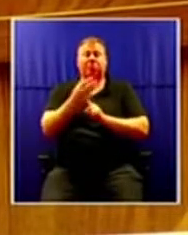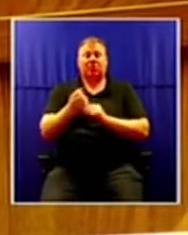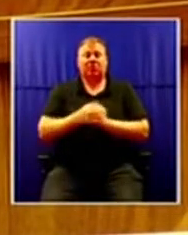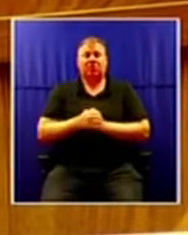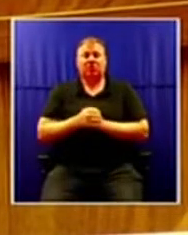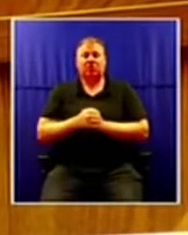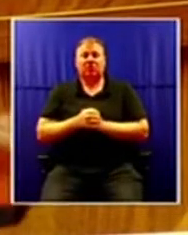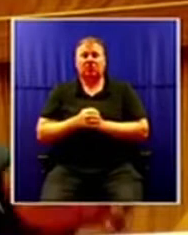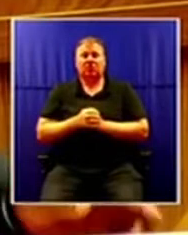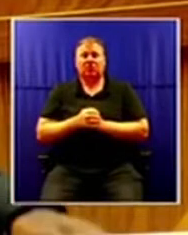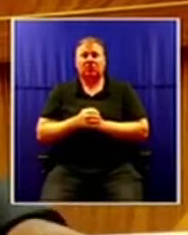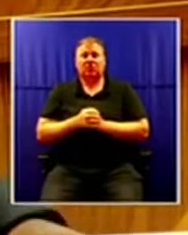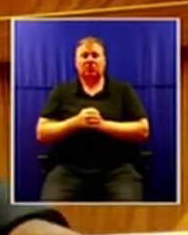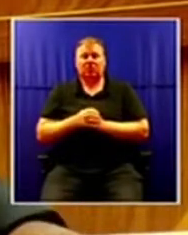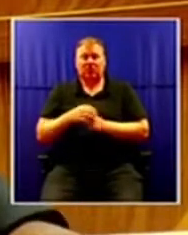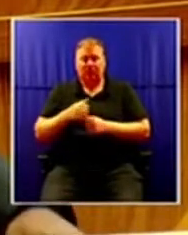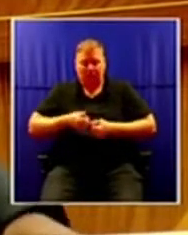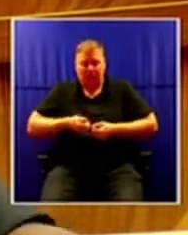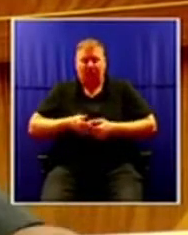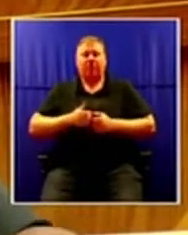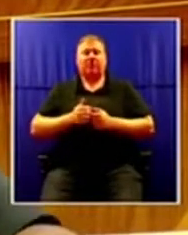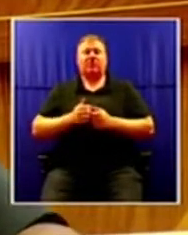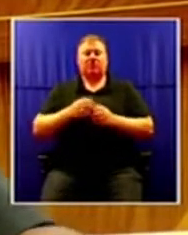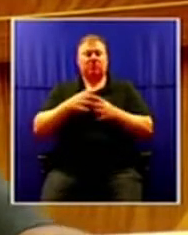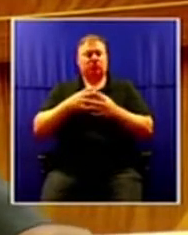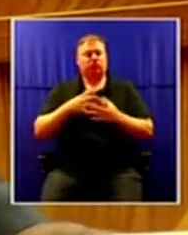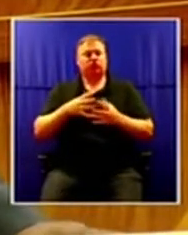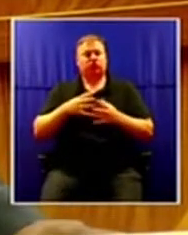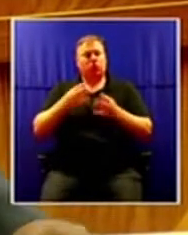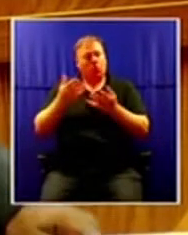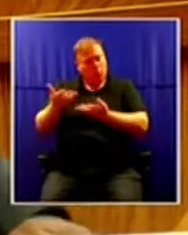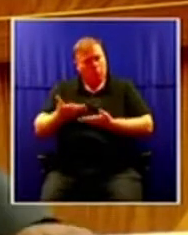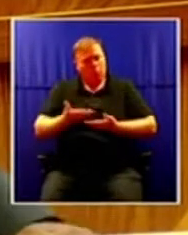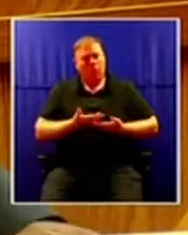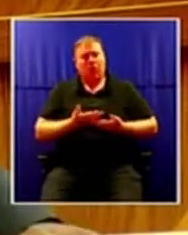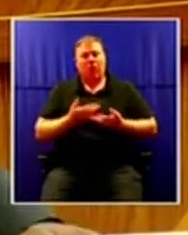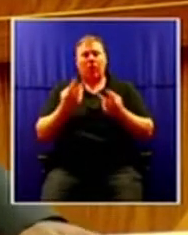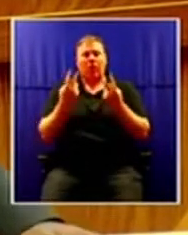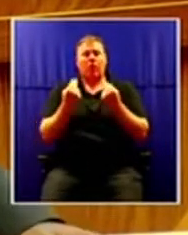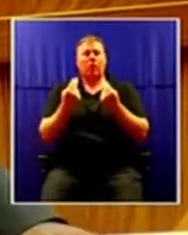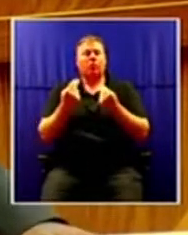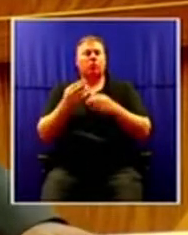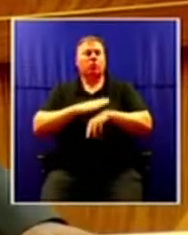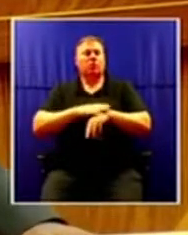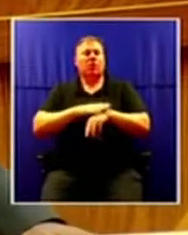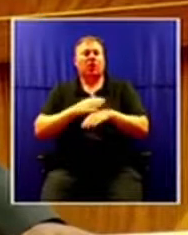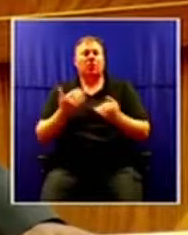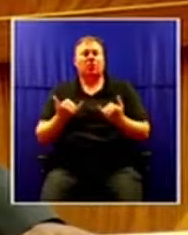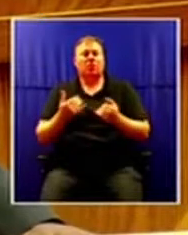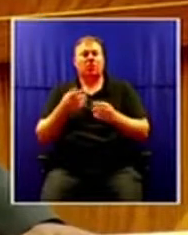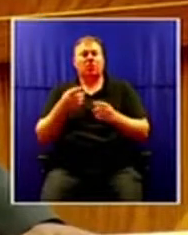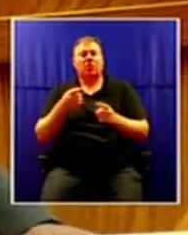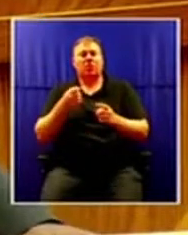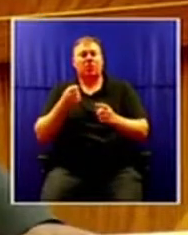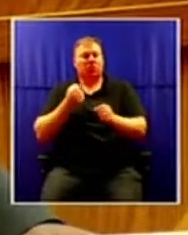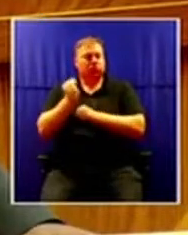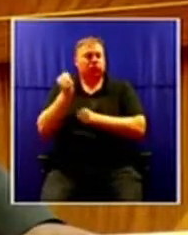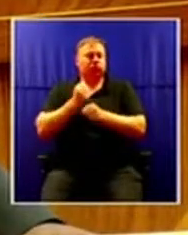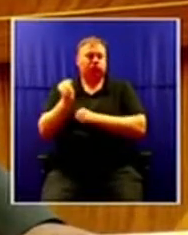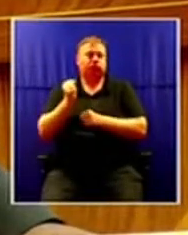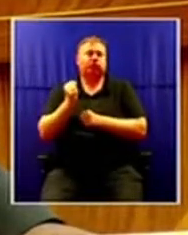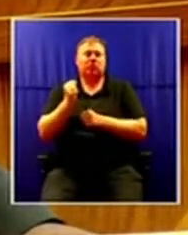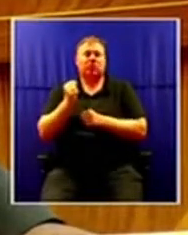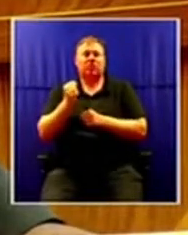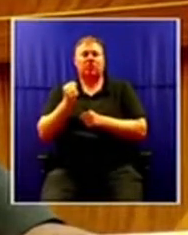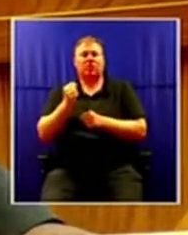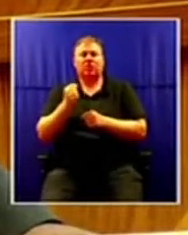straightened its back, and welcomed a new era in our fight against the pandemic. Less than 24